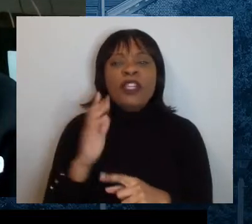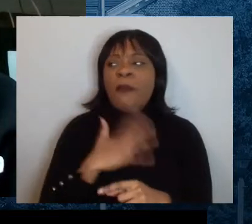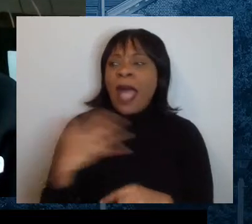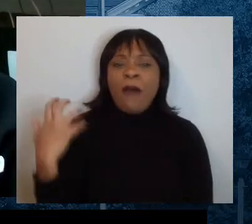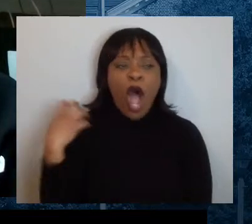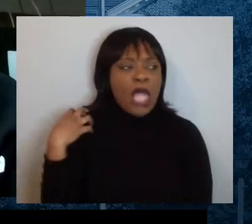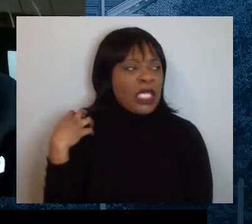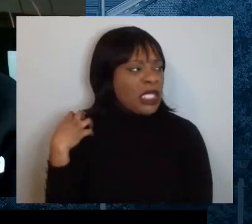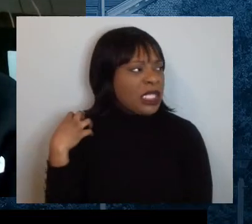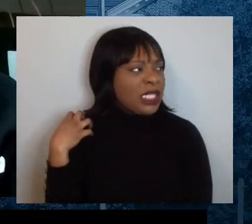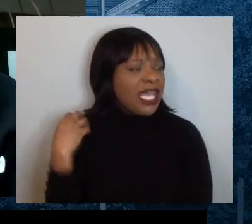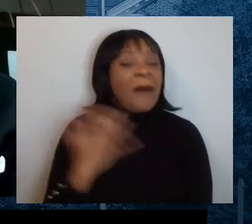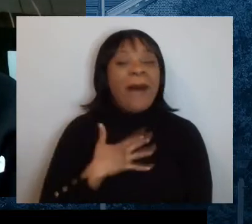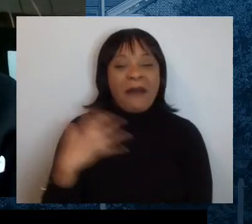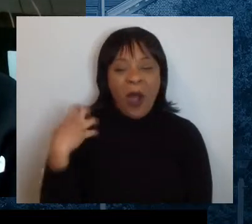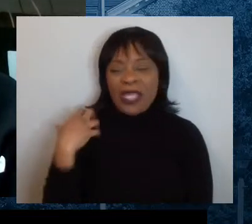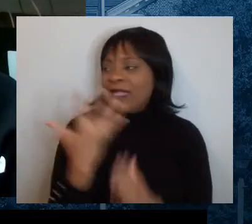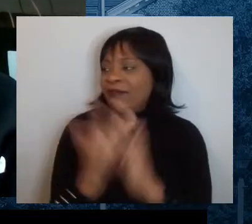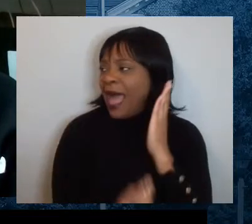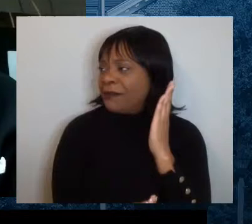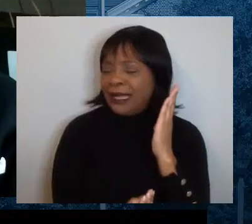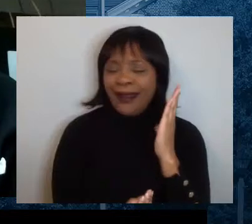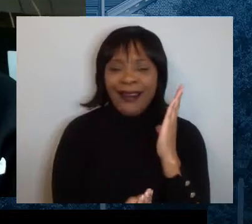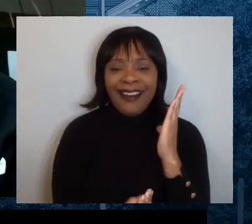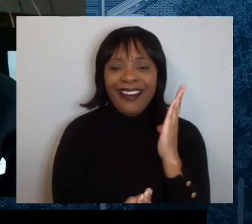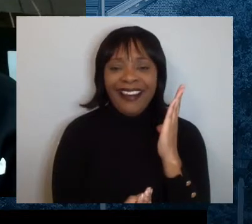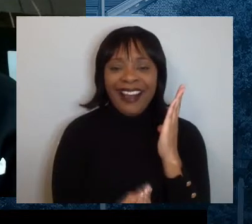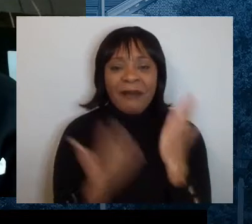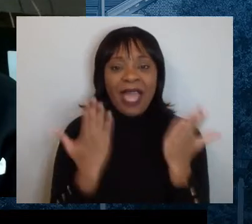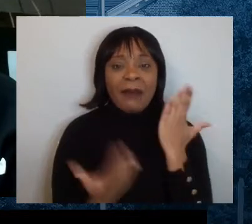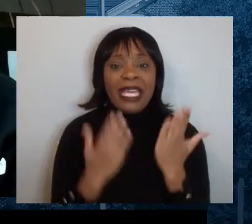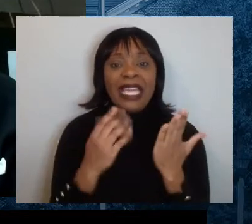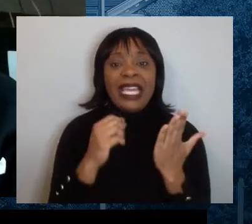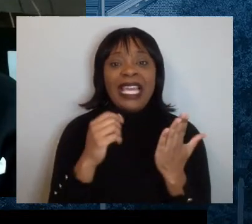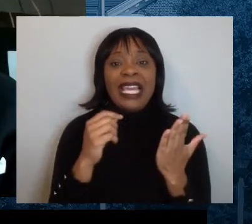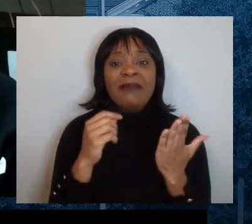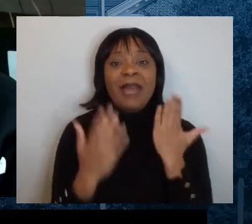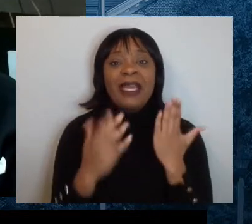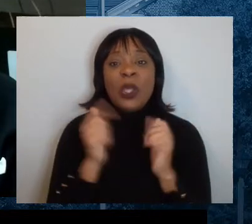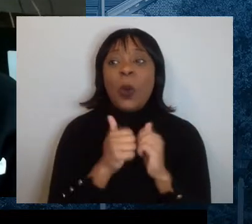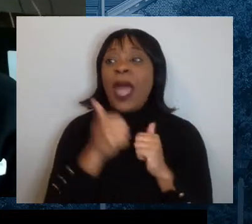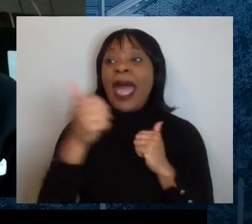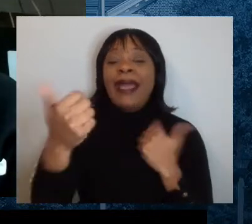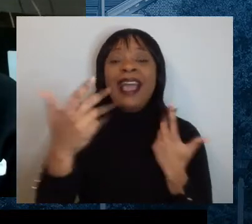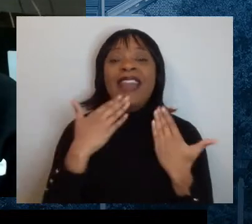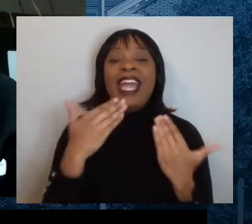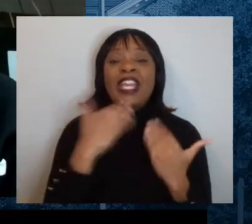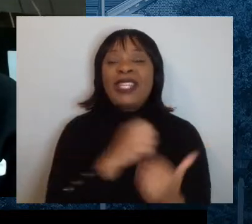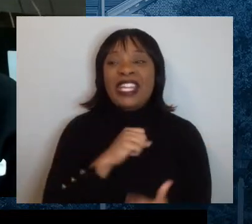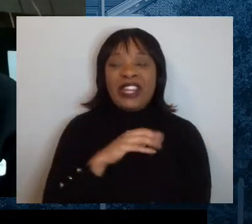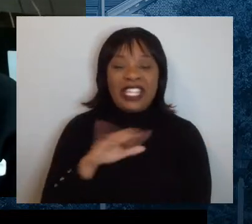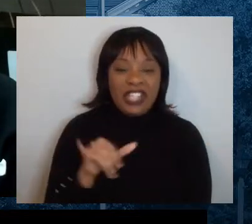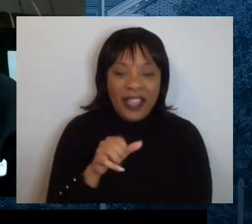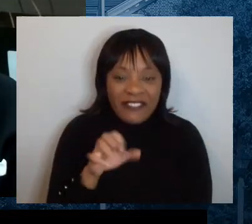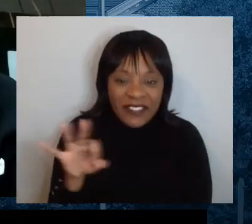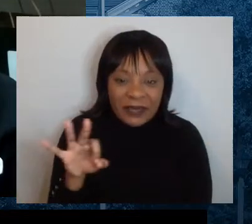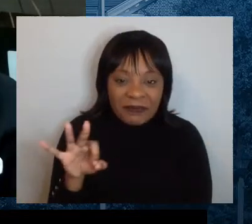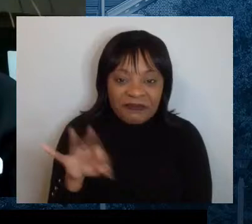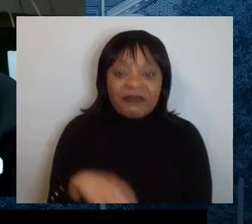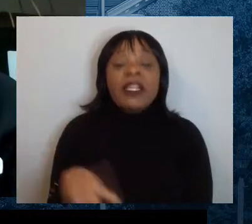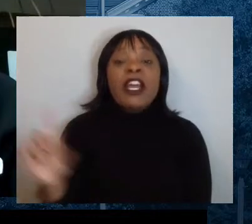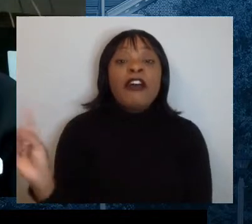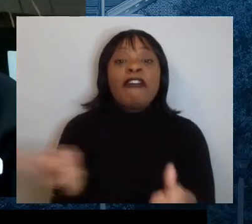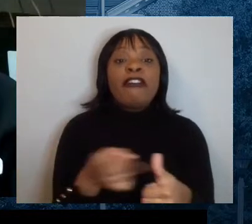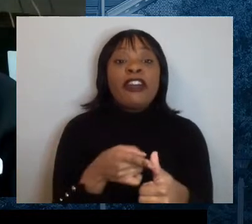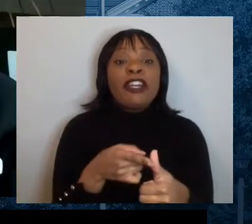My boss is absent. Maybe he's remote. Hi, Jeff. Thank you, Secretary Jeff. First, Courtney